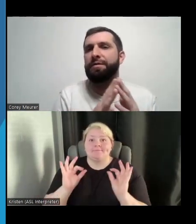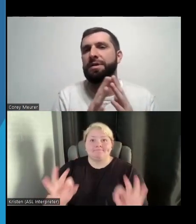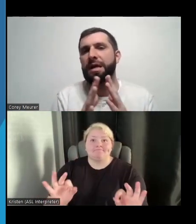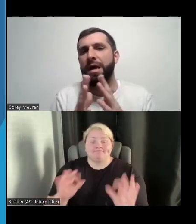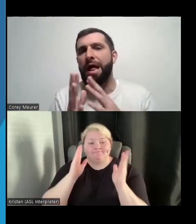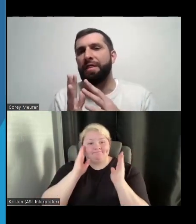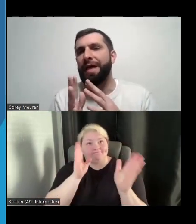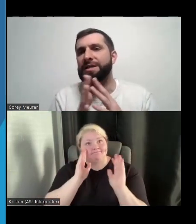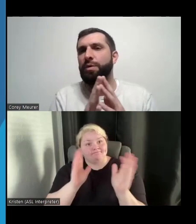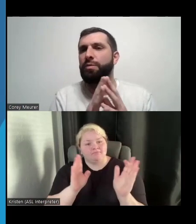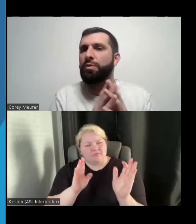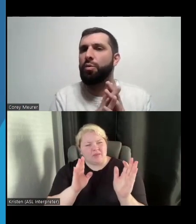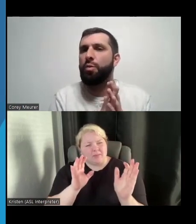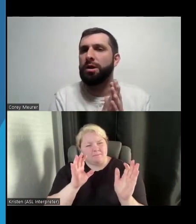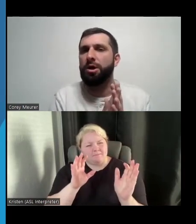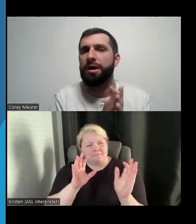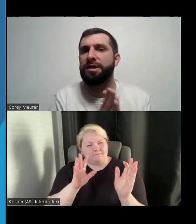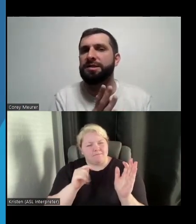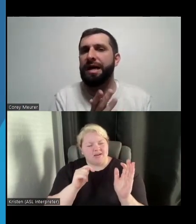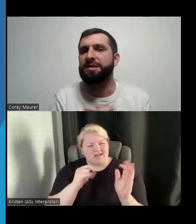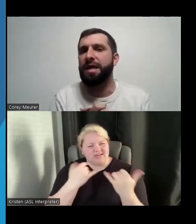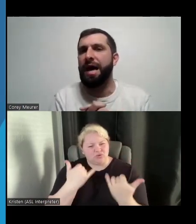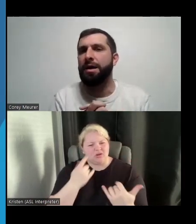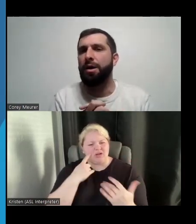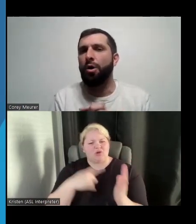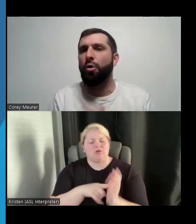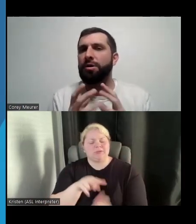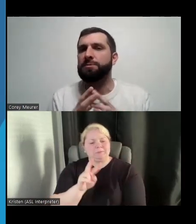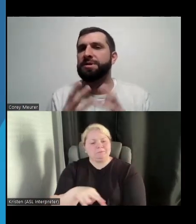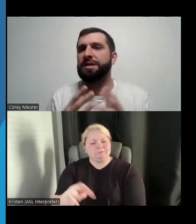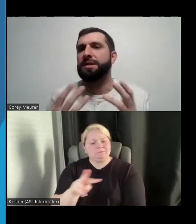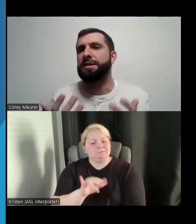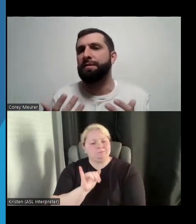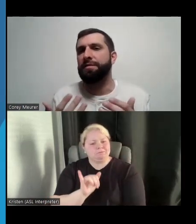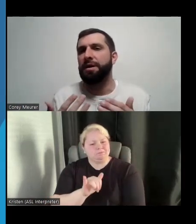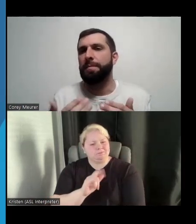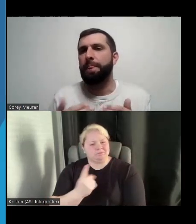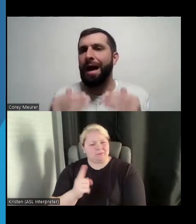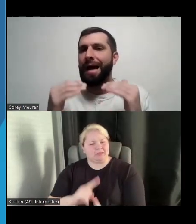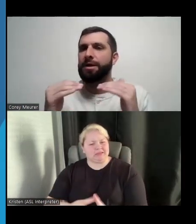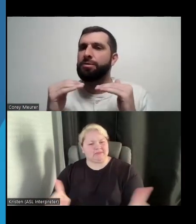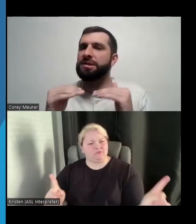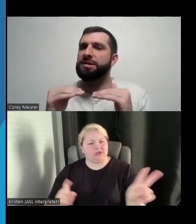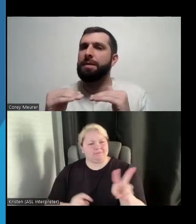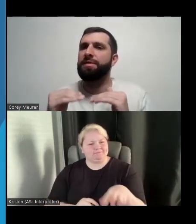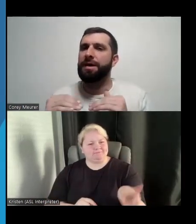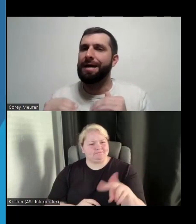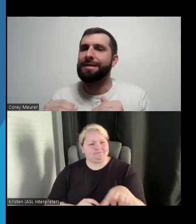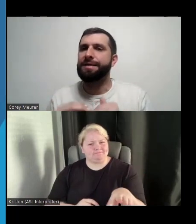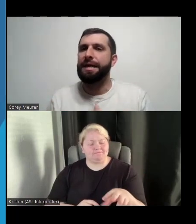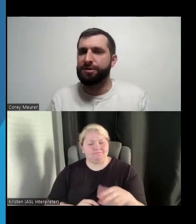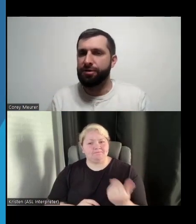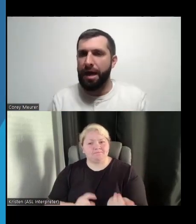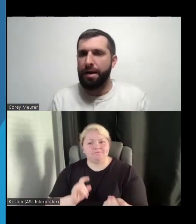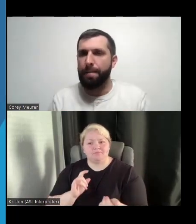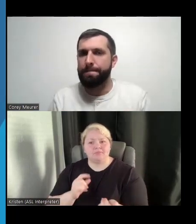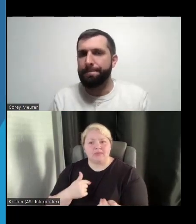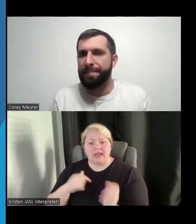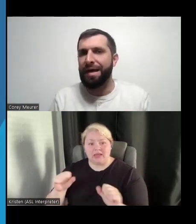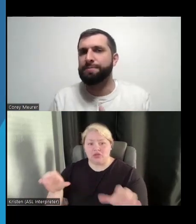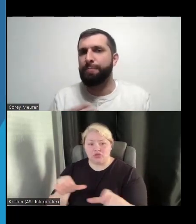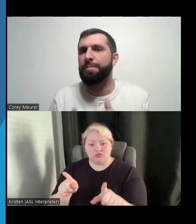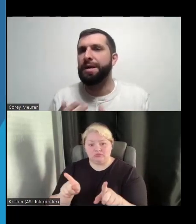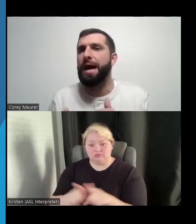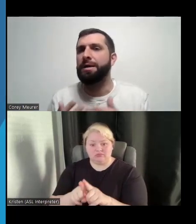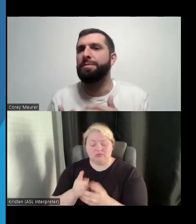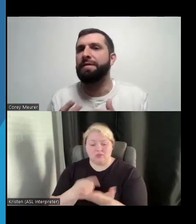bit differently, that's when we want to look and assess that Corey's presenting differently. I can do the same thing I did yesterday,